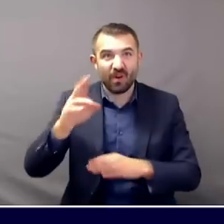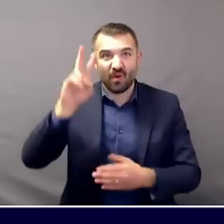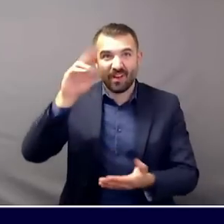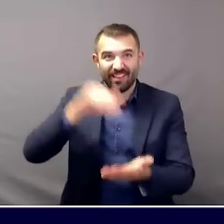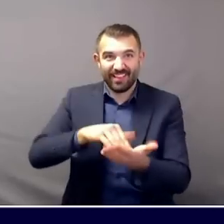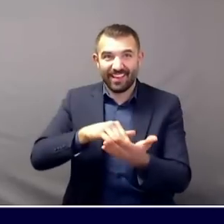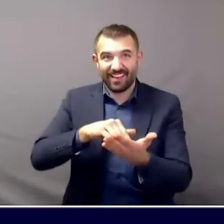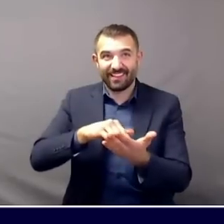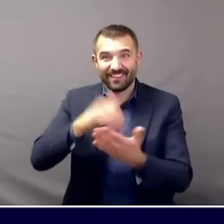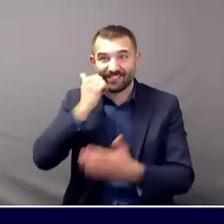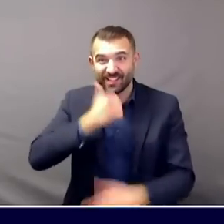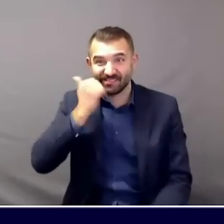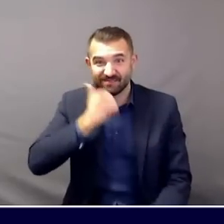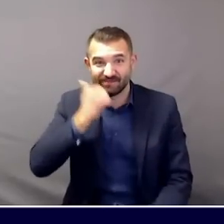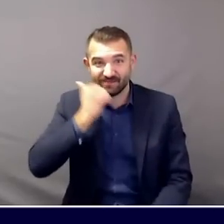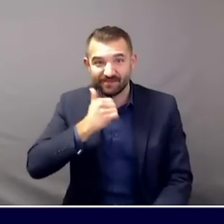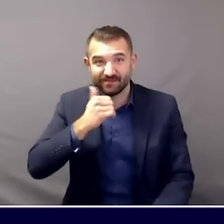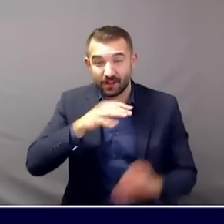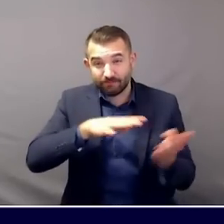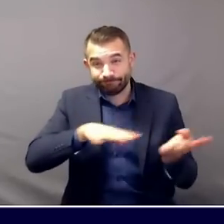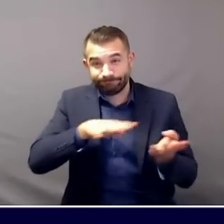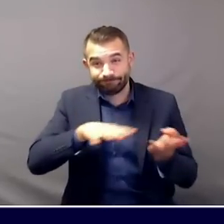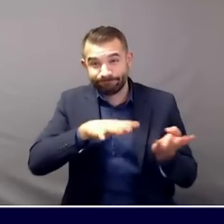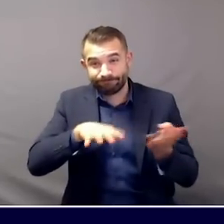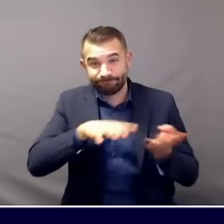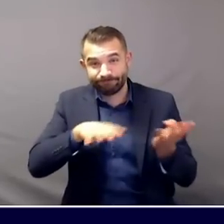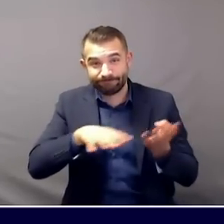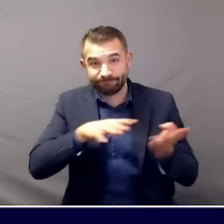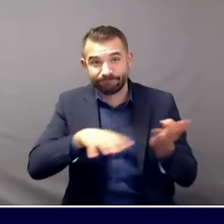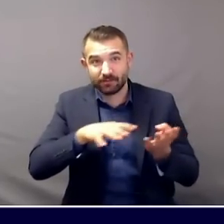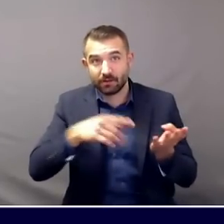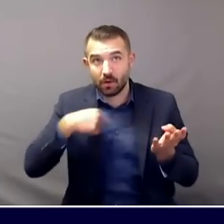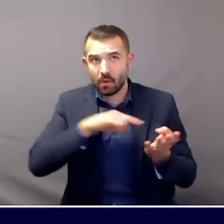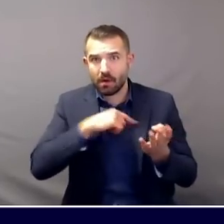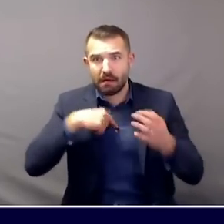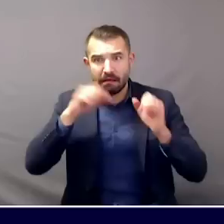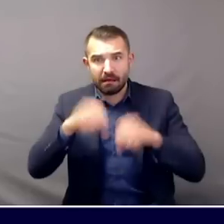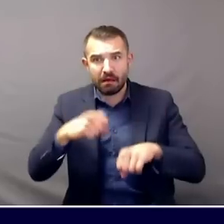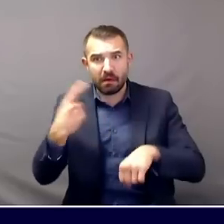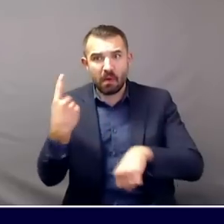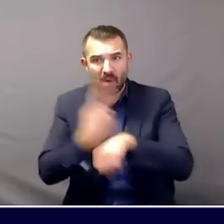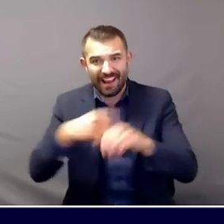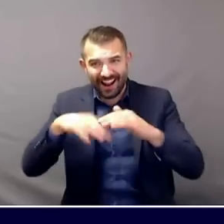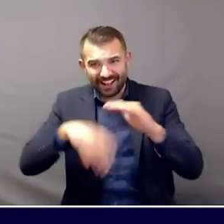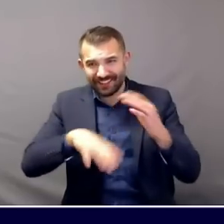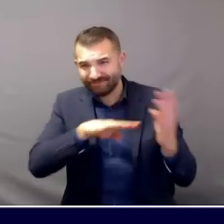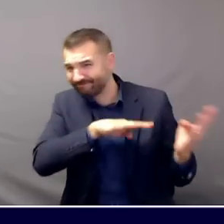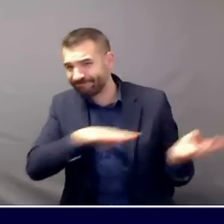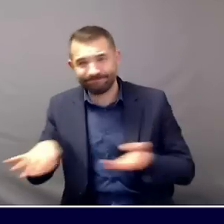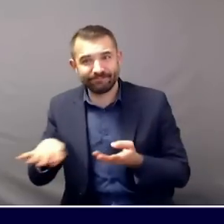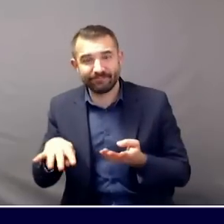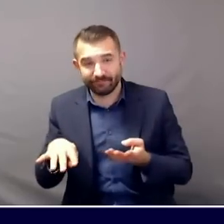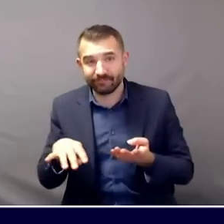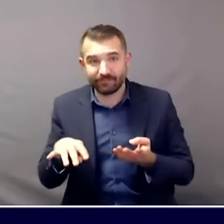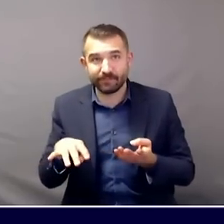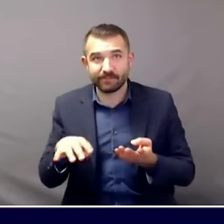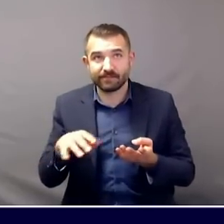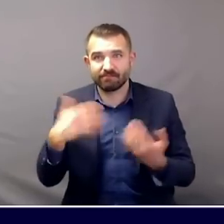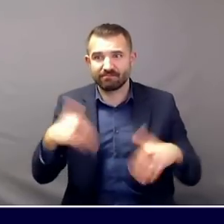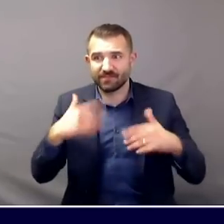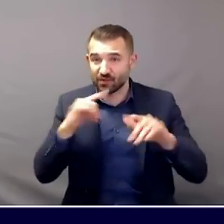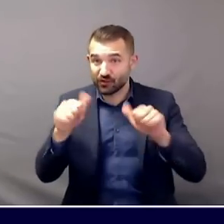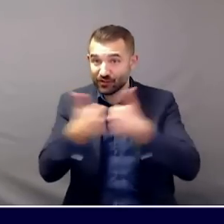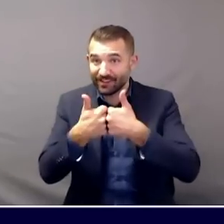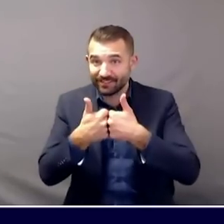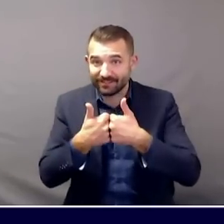in. So although we are able to keep up that turnaround time, it is a challenge. Our lab staff are